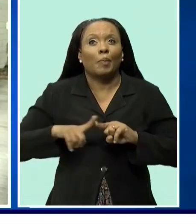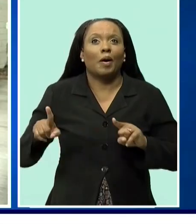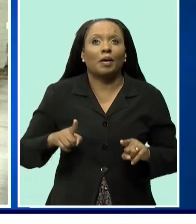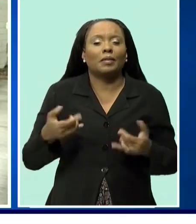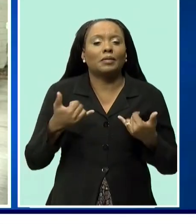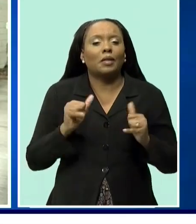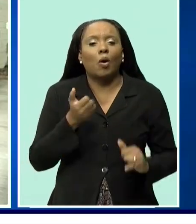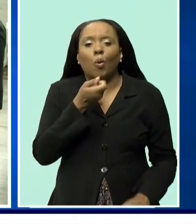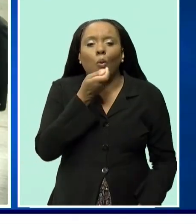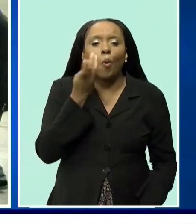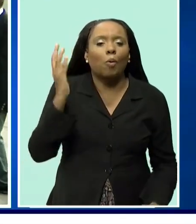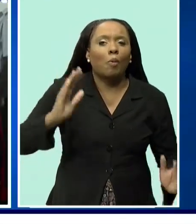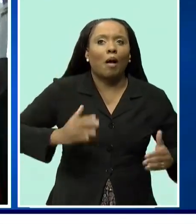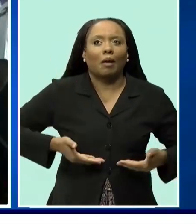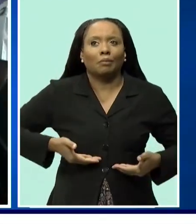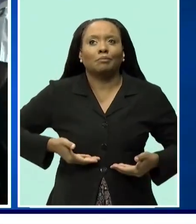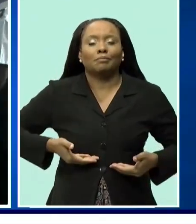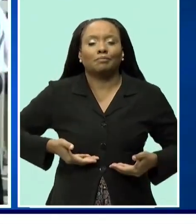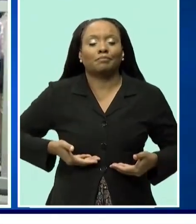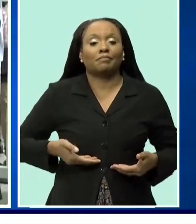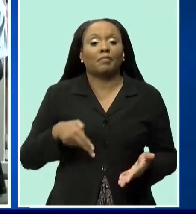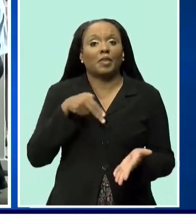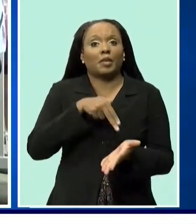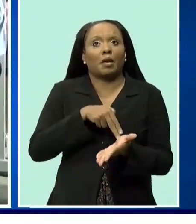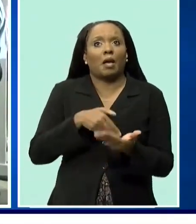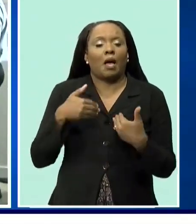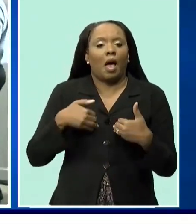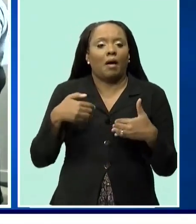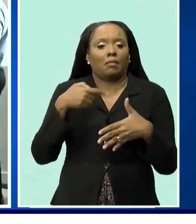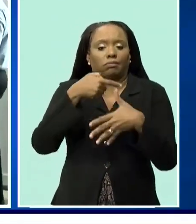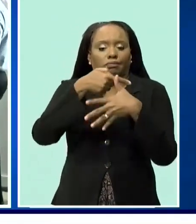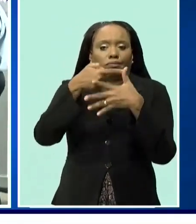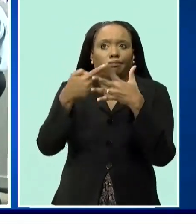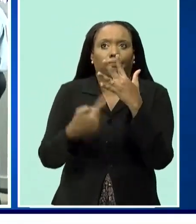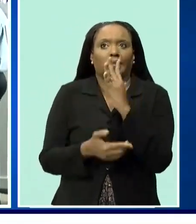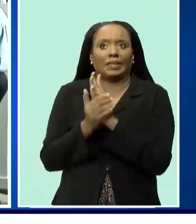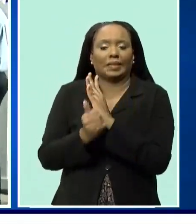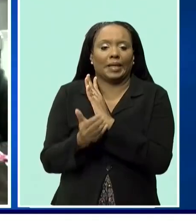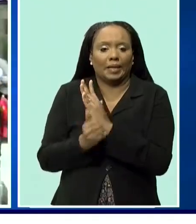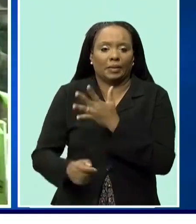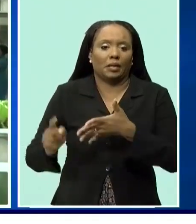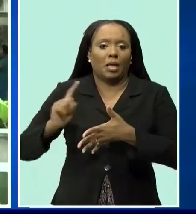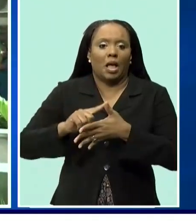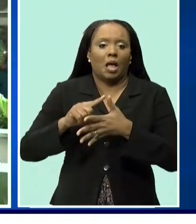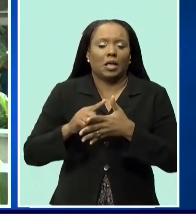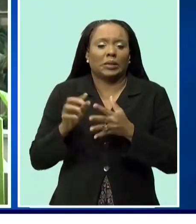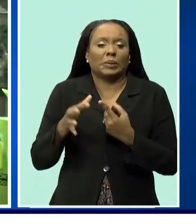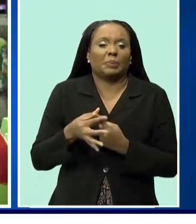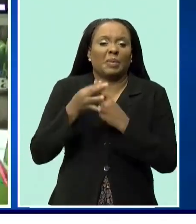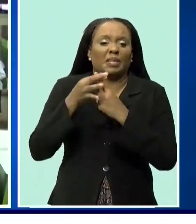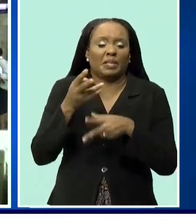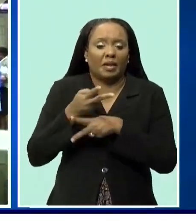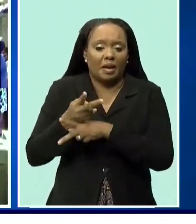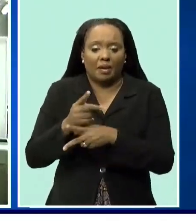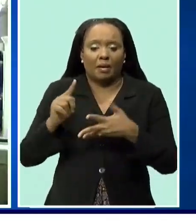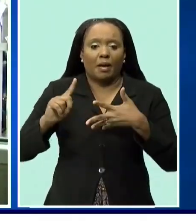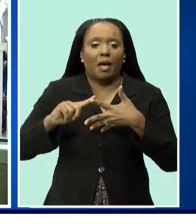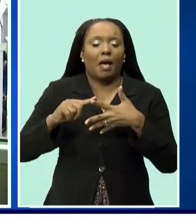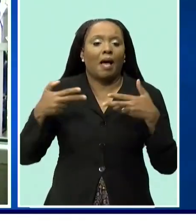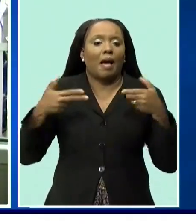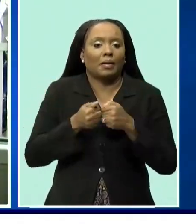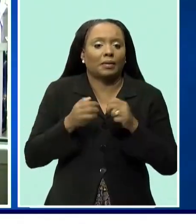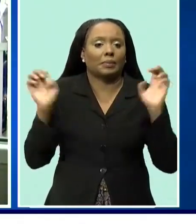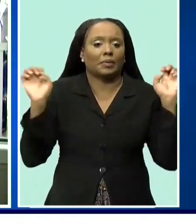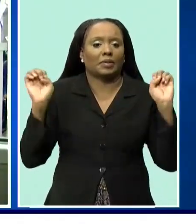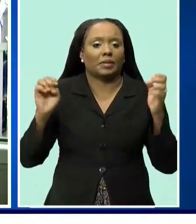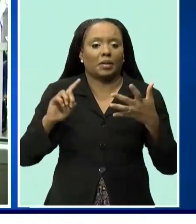welcome. Ms. Bino Sutherland said the nurses come with a range of specialties like critical care, accident and emergency, and ophthalmology,